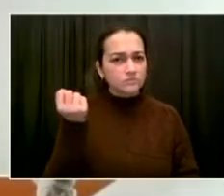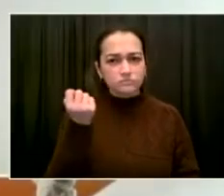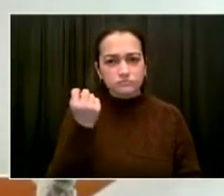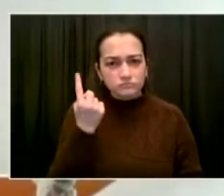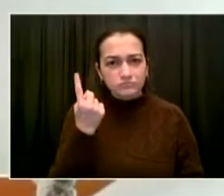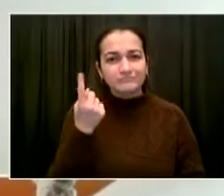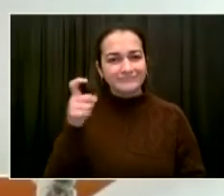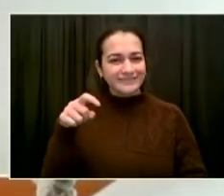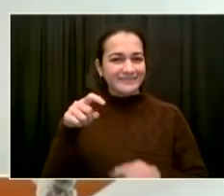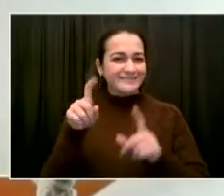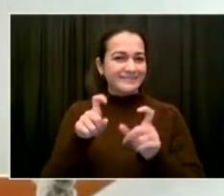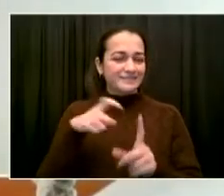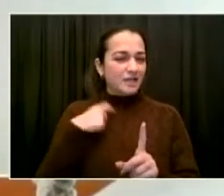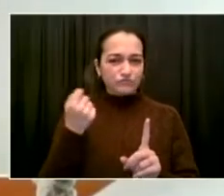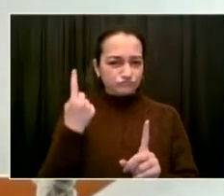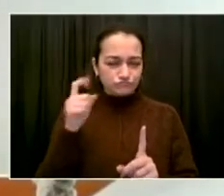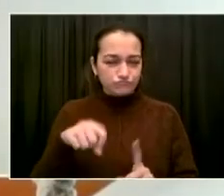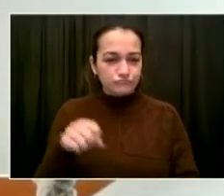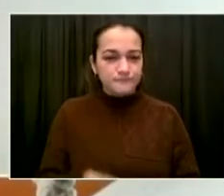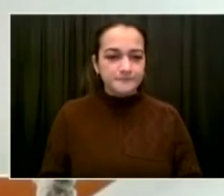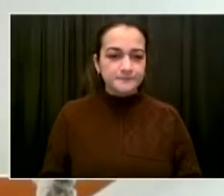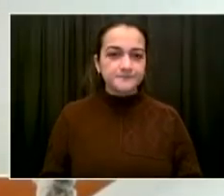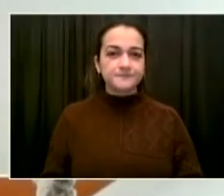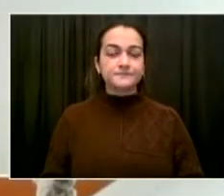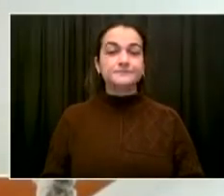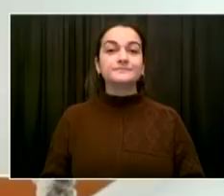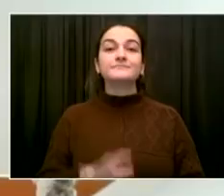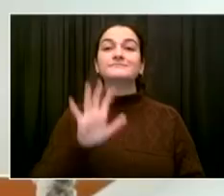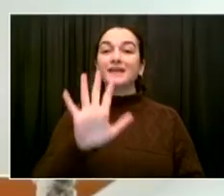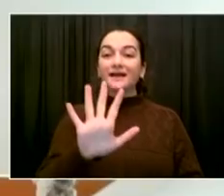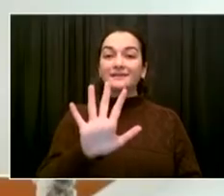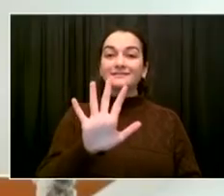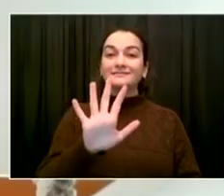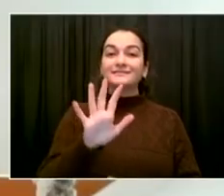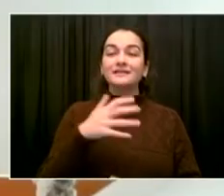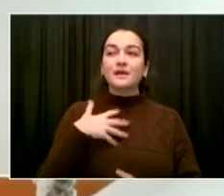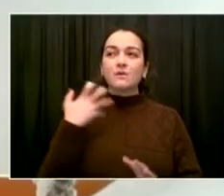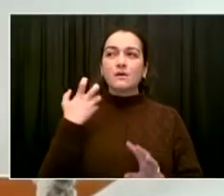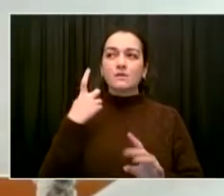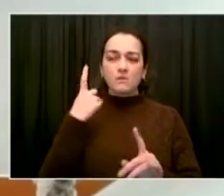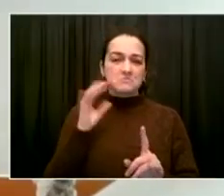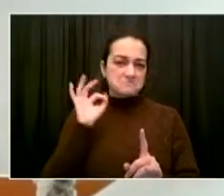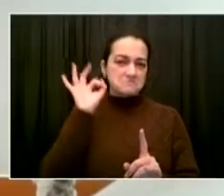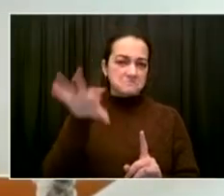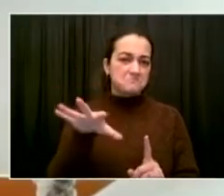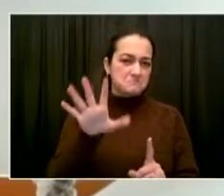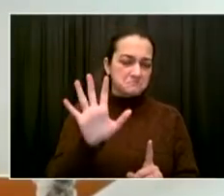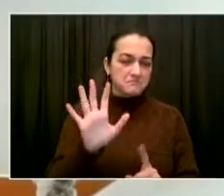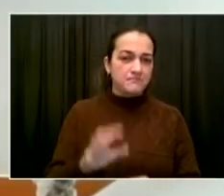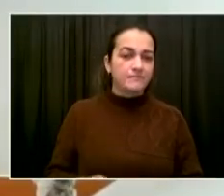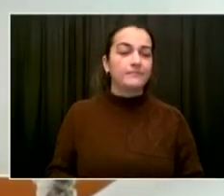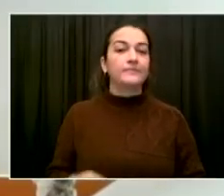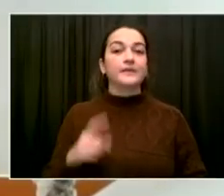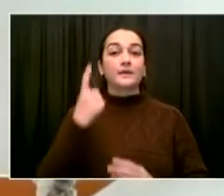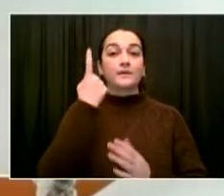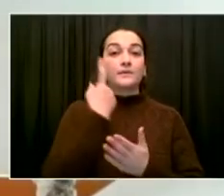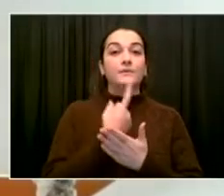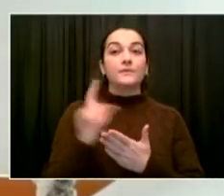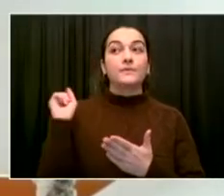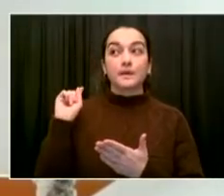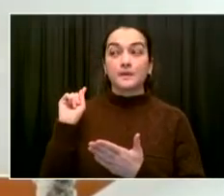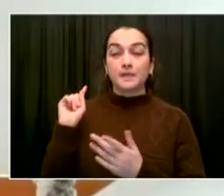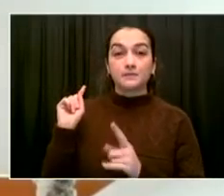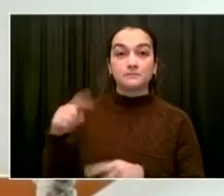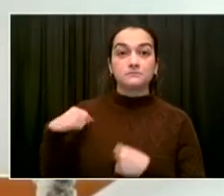little perspective, to back up for a second, this past week, we did well over 130,000 tests, PCR plus antigen tests on